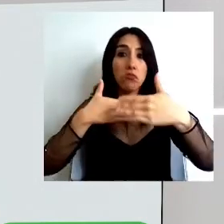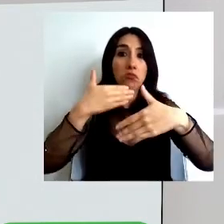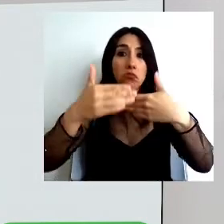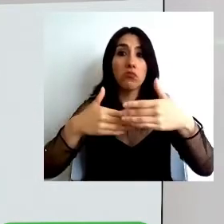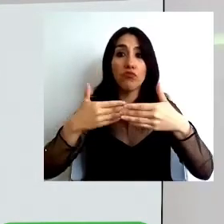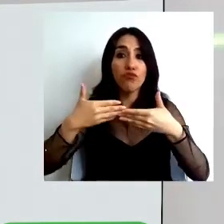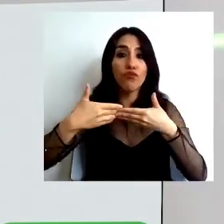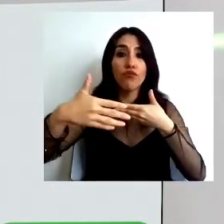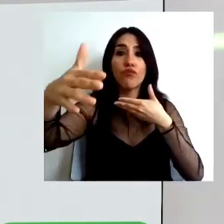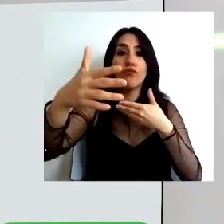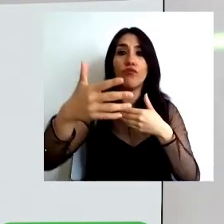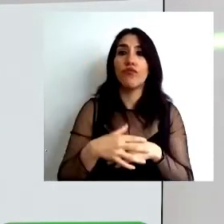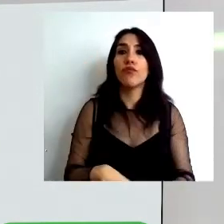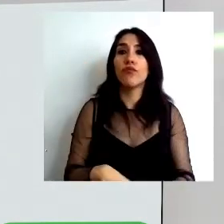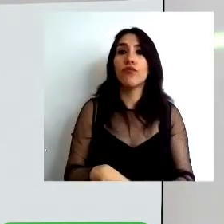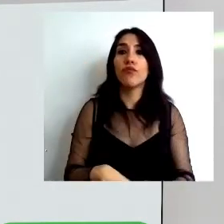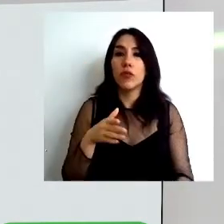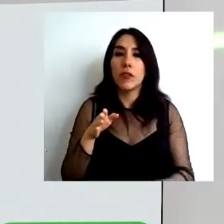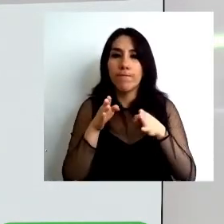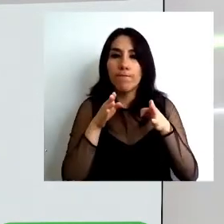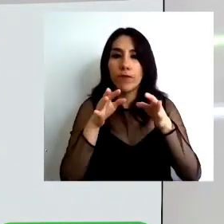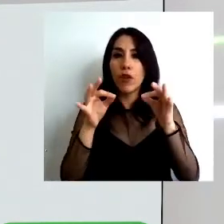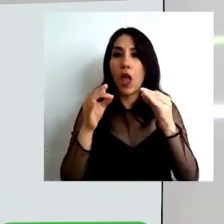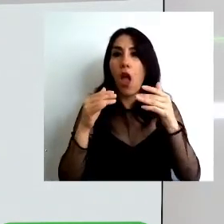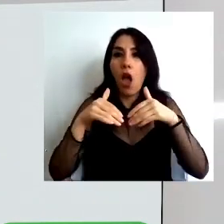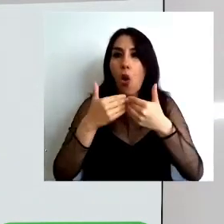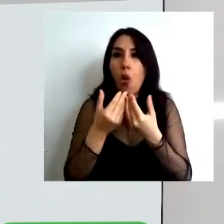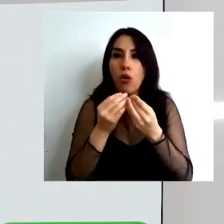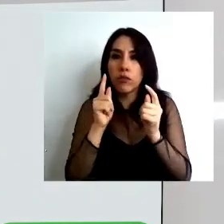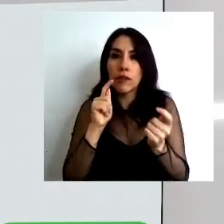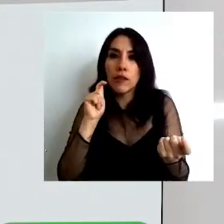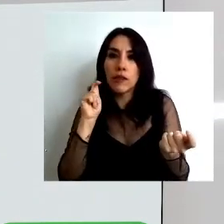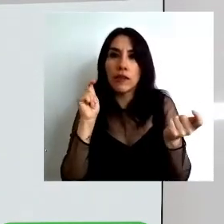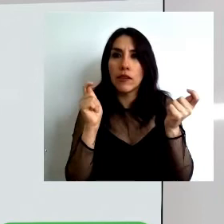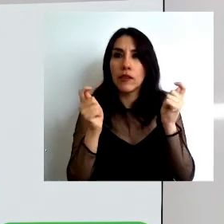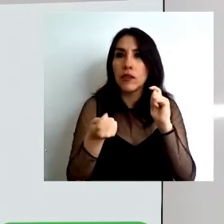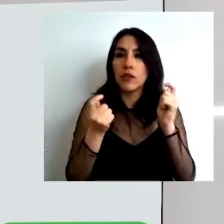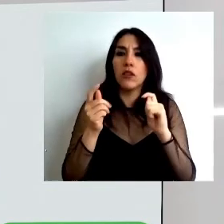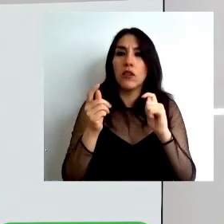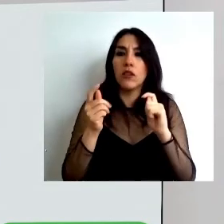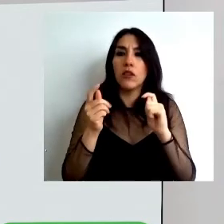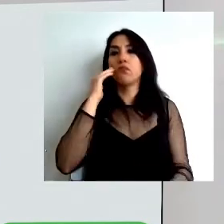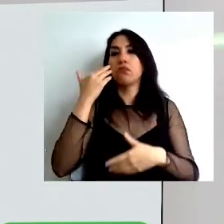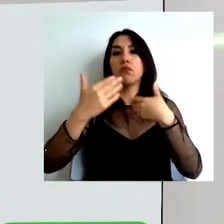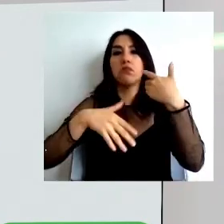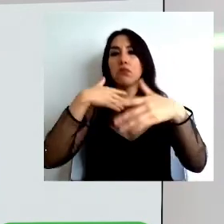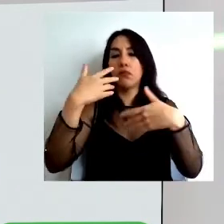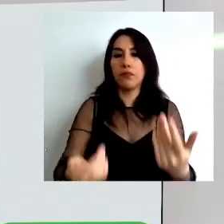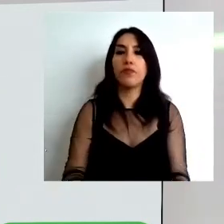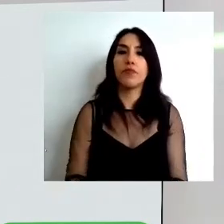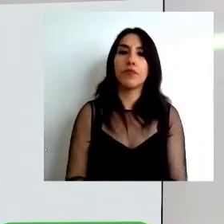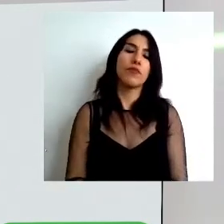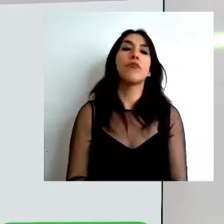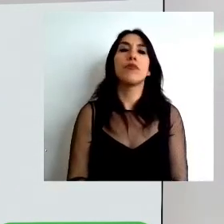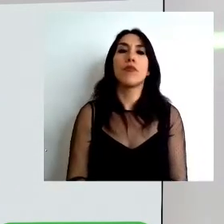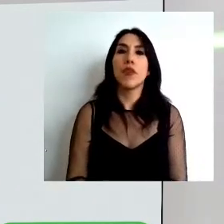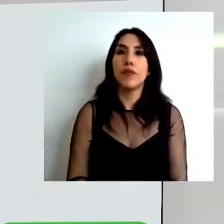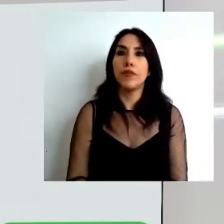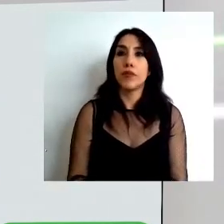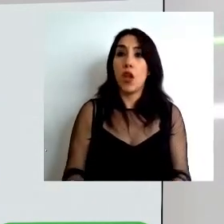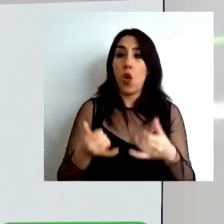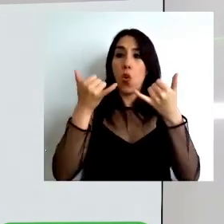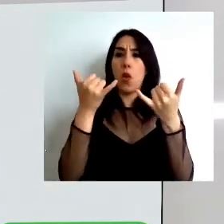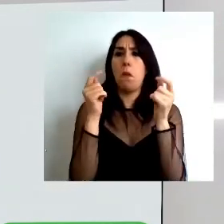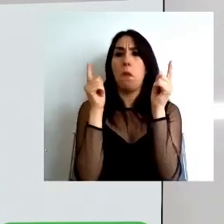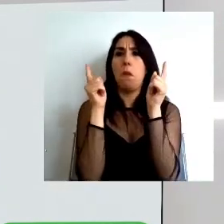I will briefly now share with you some of the key strategic questions